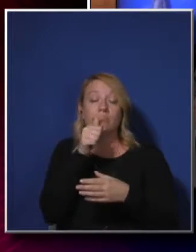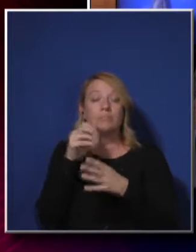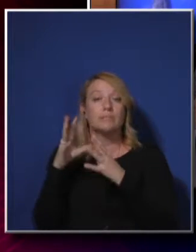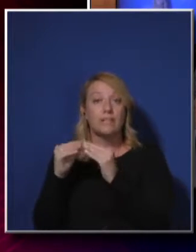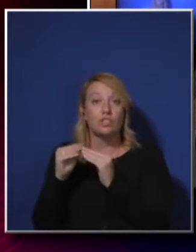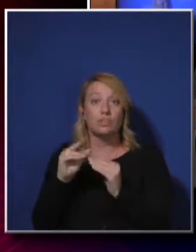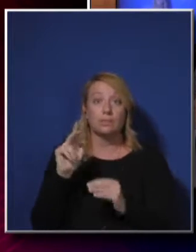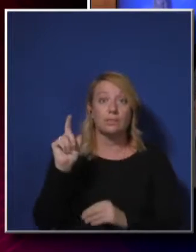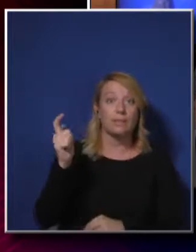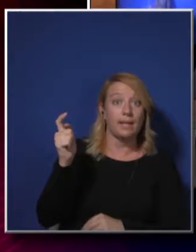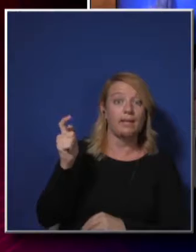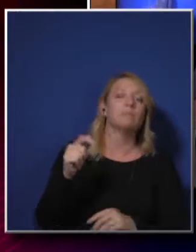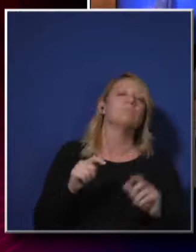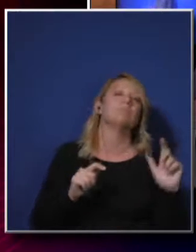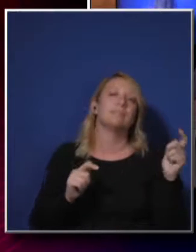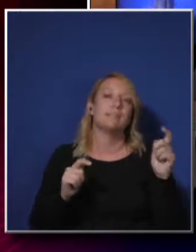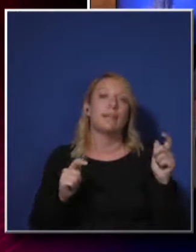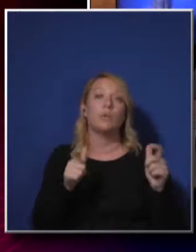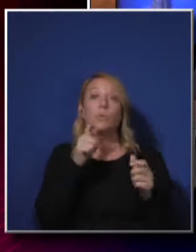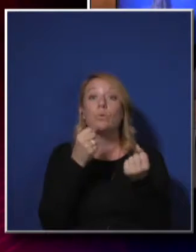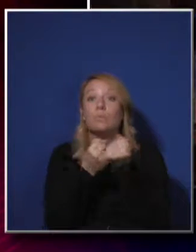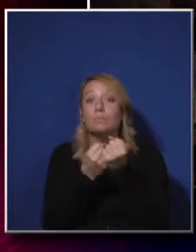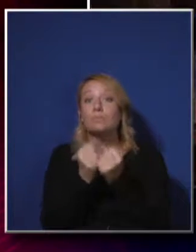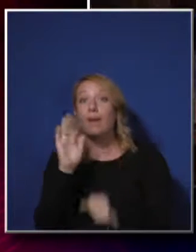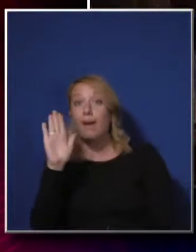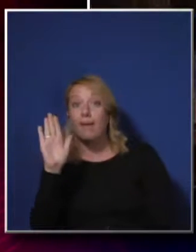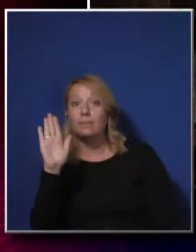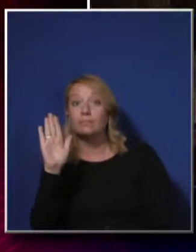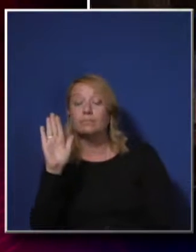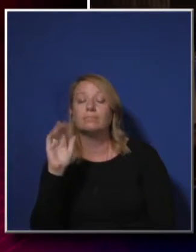Second. All those in favor say aye. Aye.